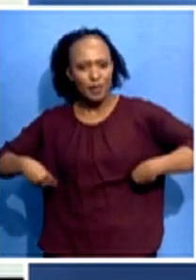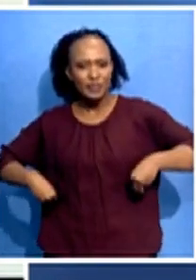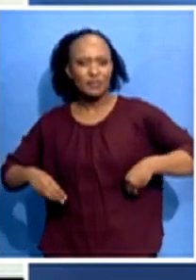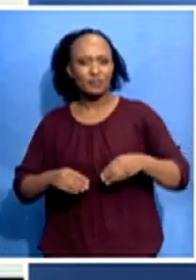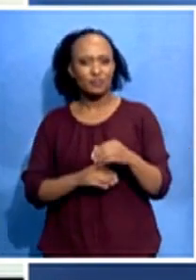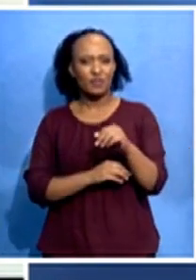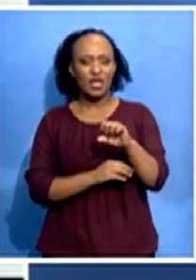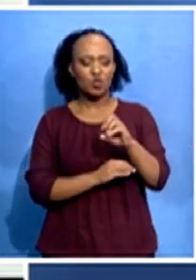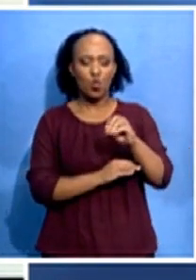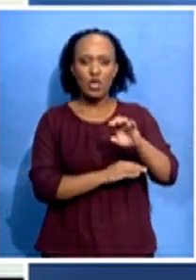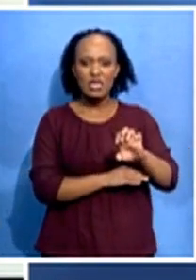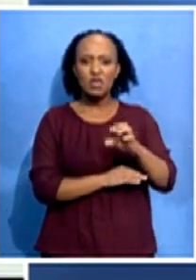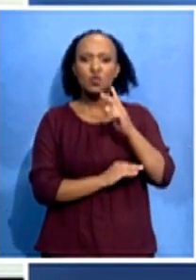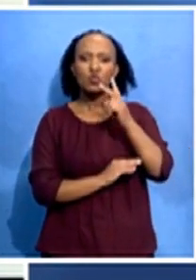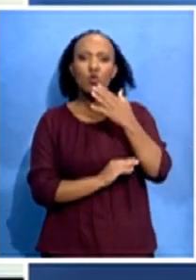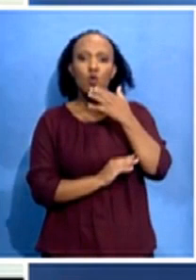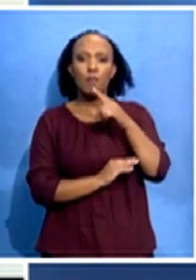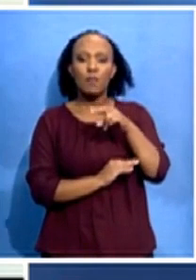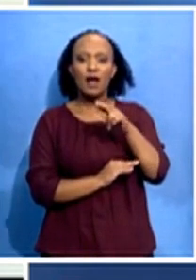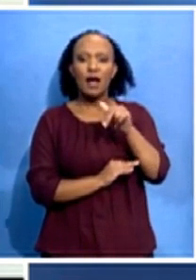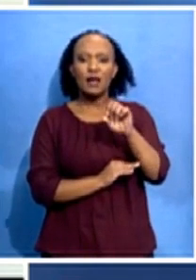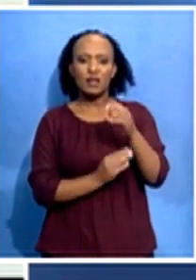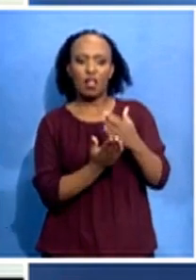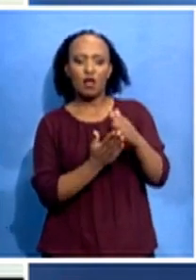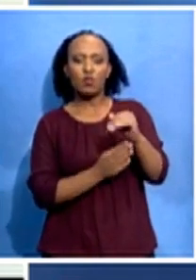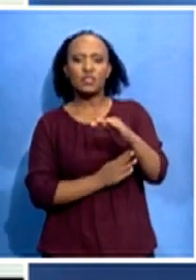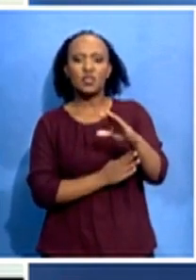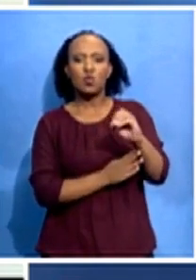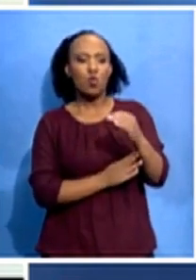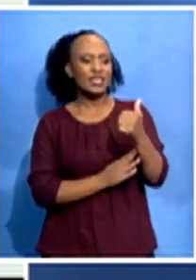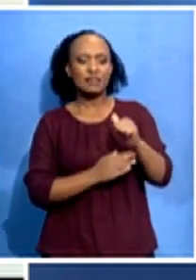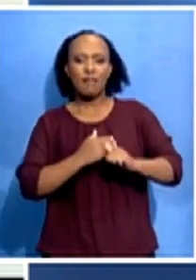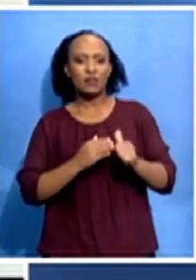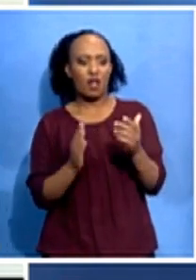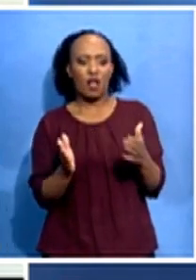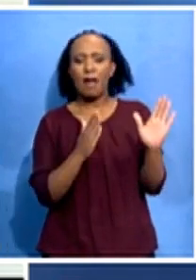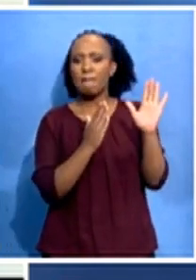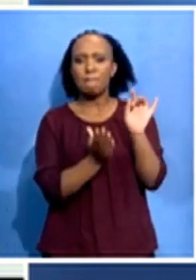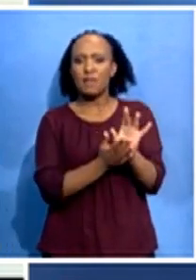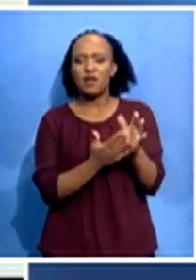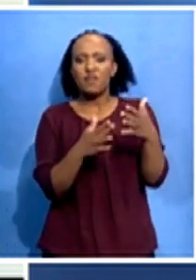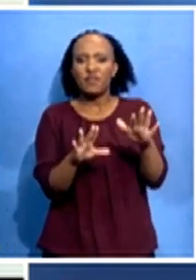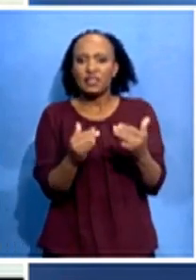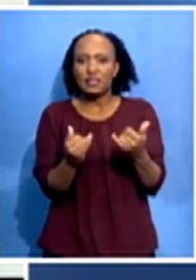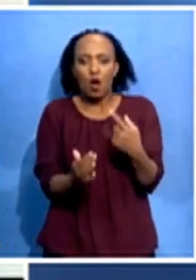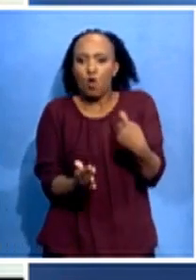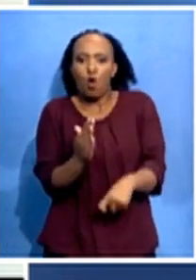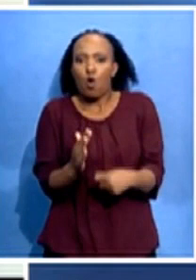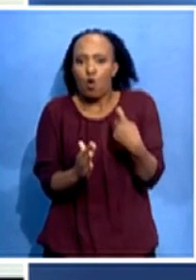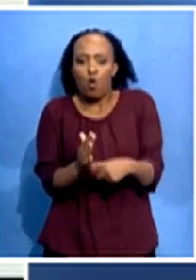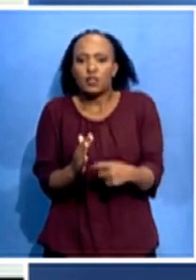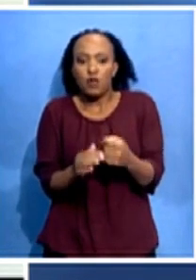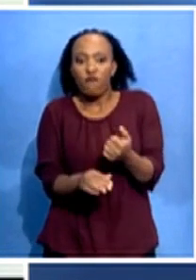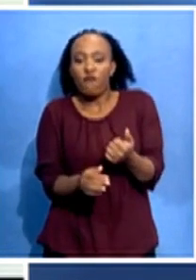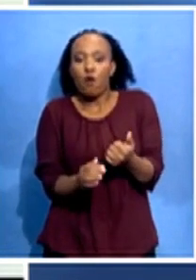rid of a CEO within the space of 6 months. I don't know what that's going to cost in respect of litigation. So I think the trade unions are 100% correct